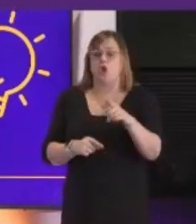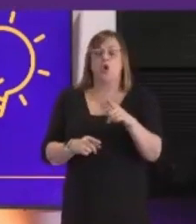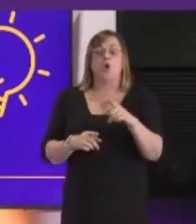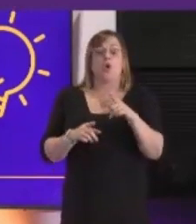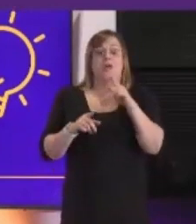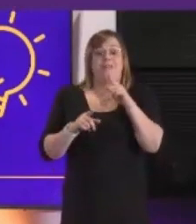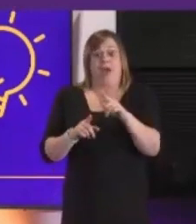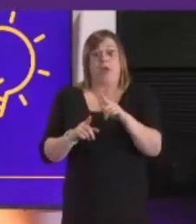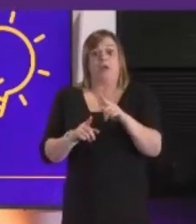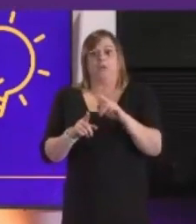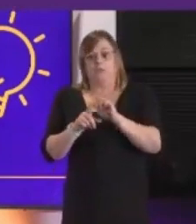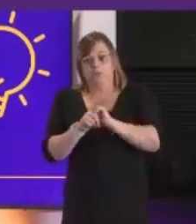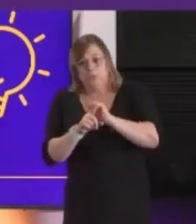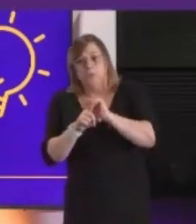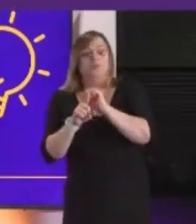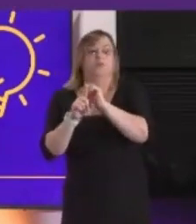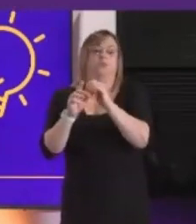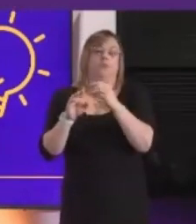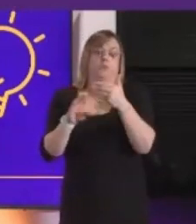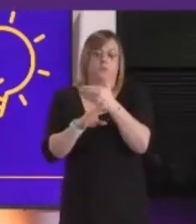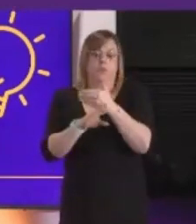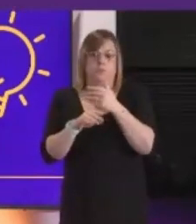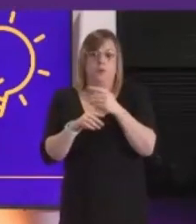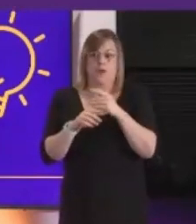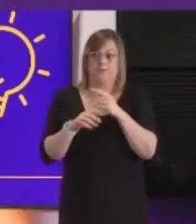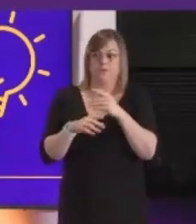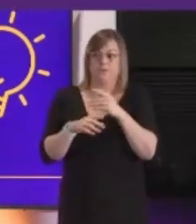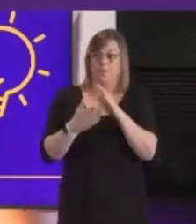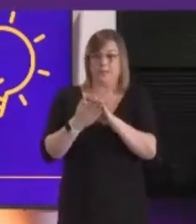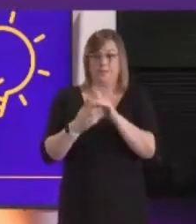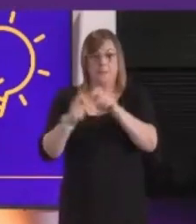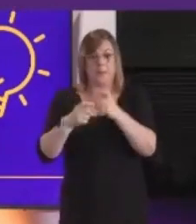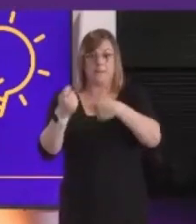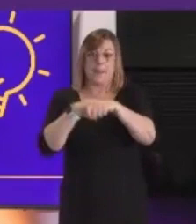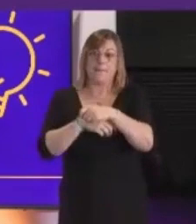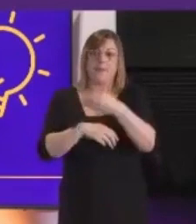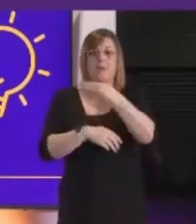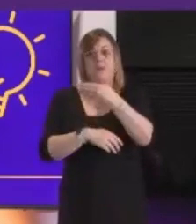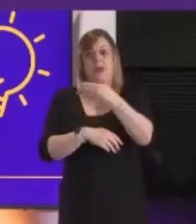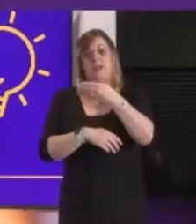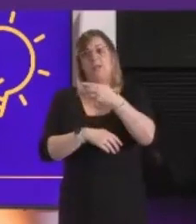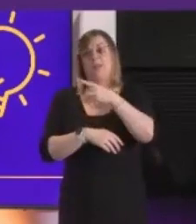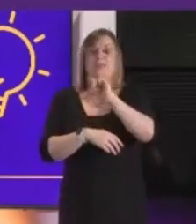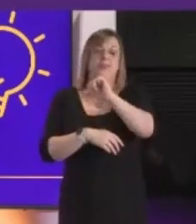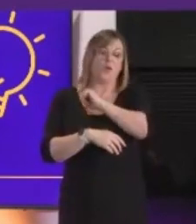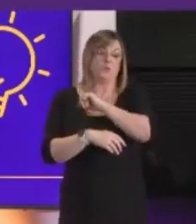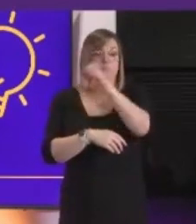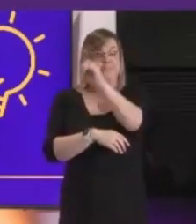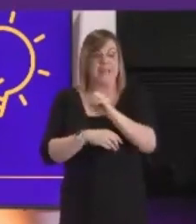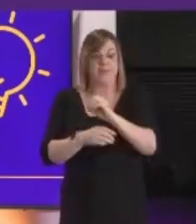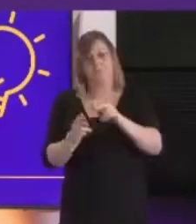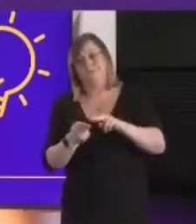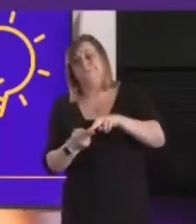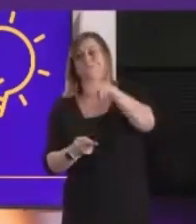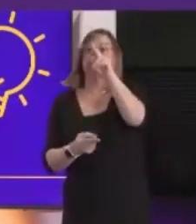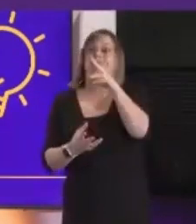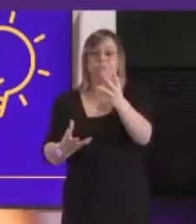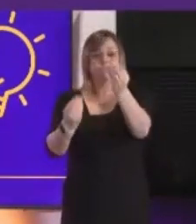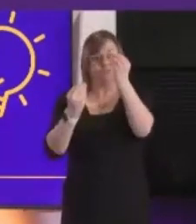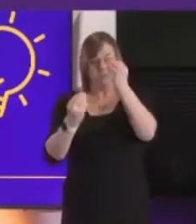learning, people who were trained up by over 9,000%, and has had some really positive attention. We have an